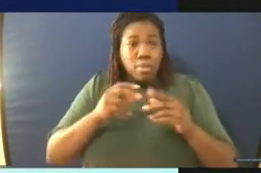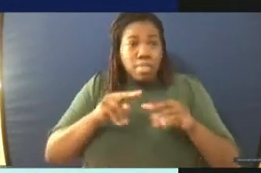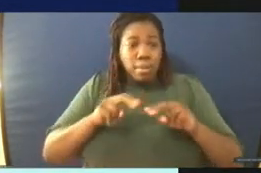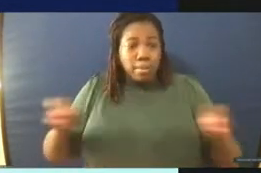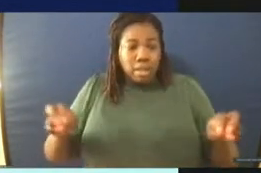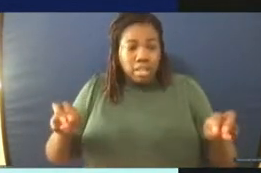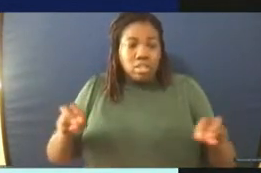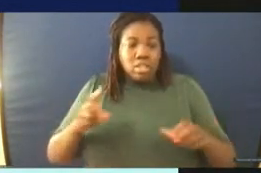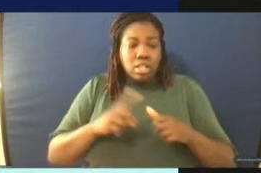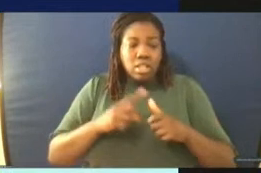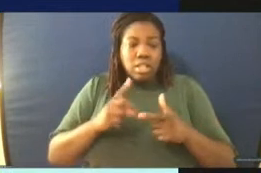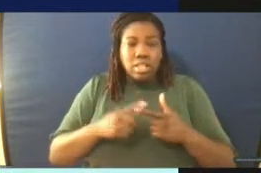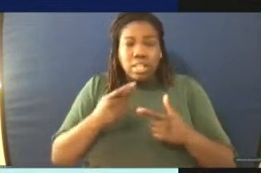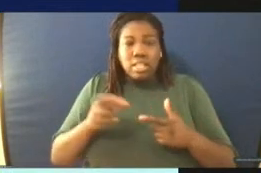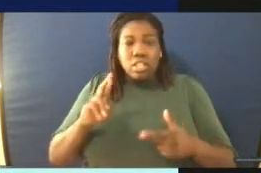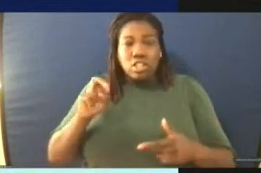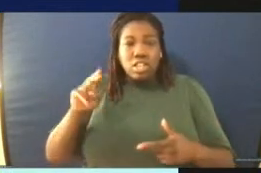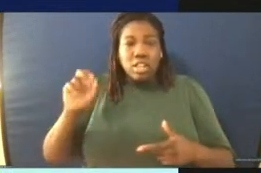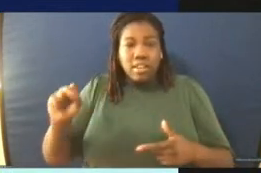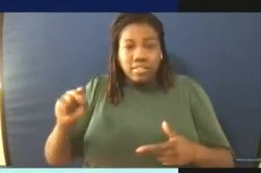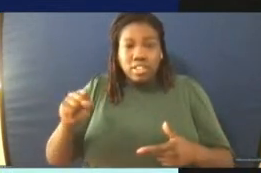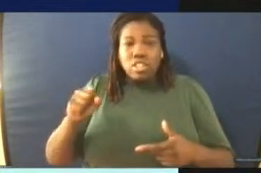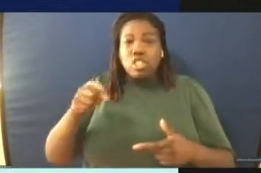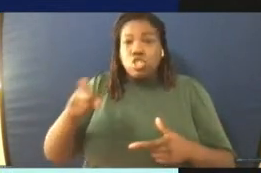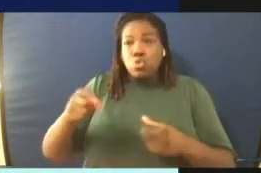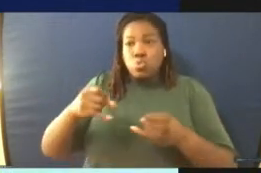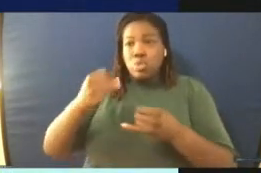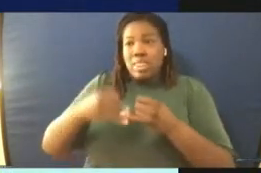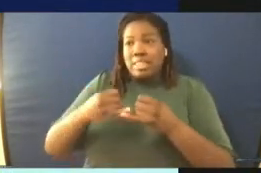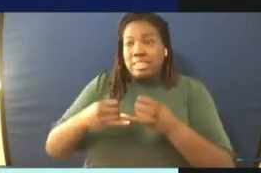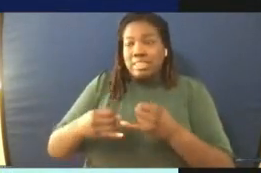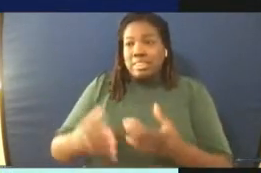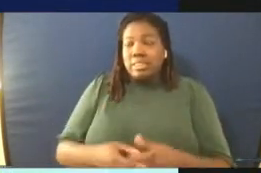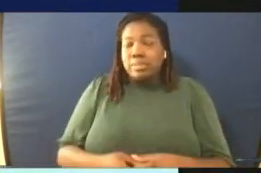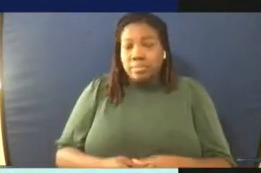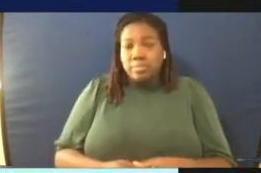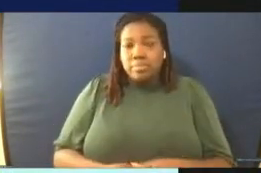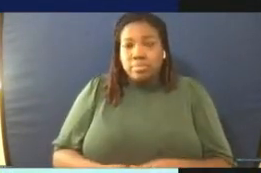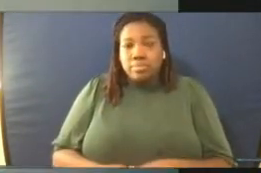Karnik, and then to Dr. Evans, and then Dr. Akbar, you get the last word for us.